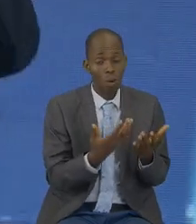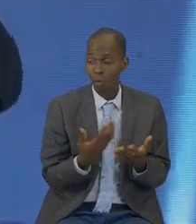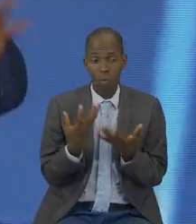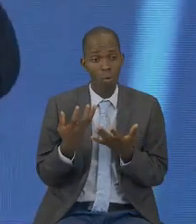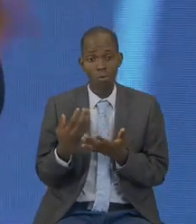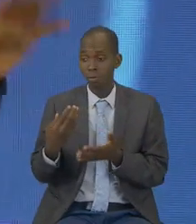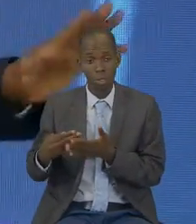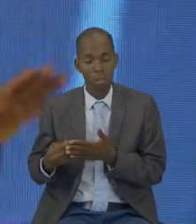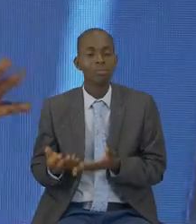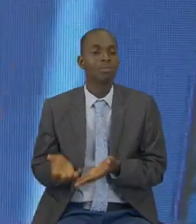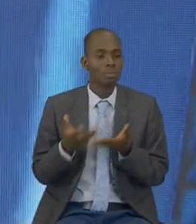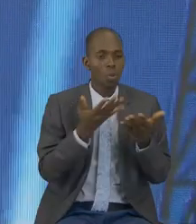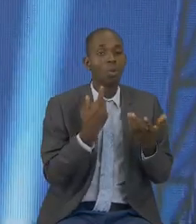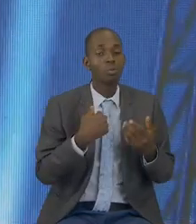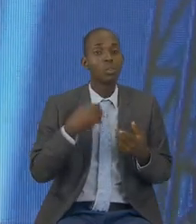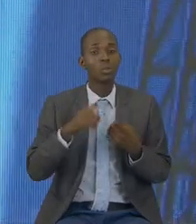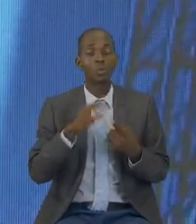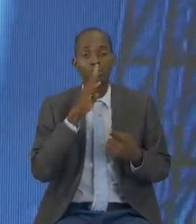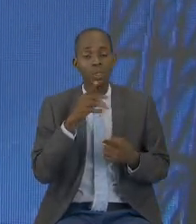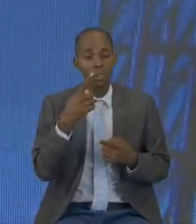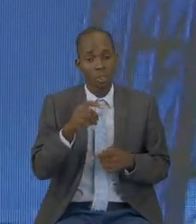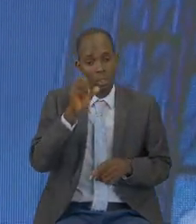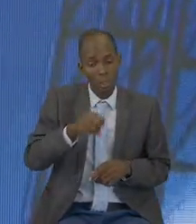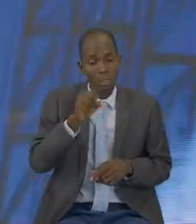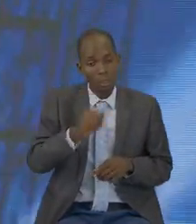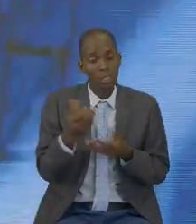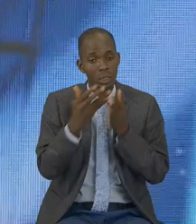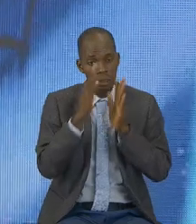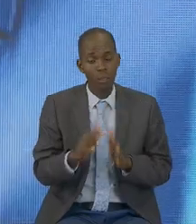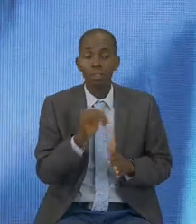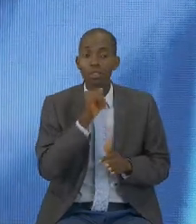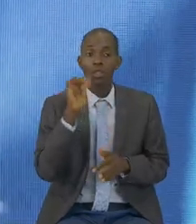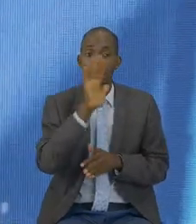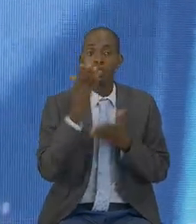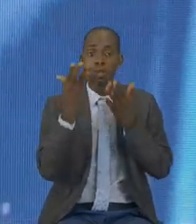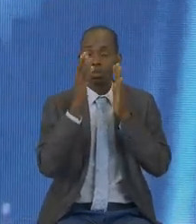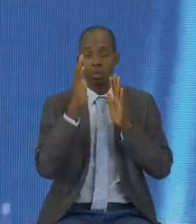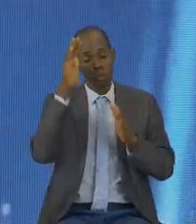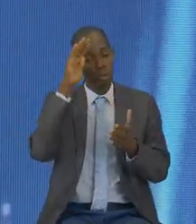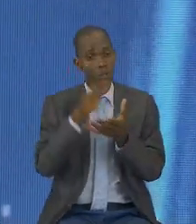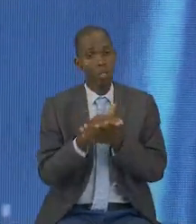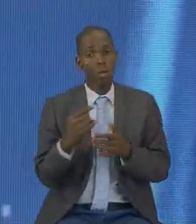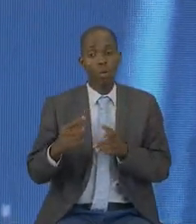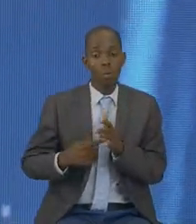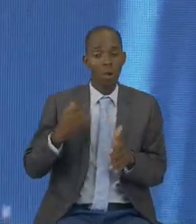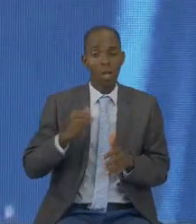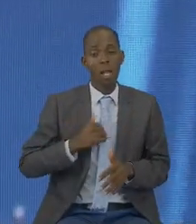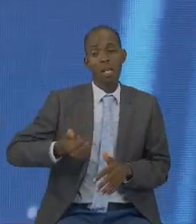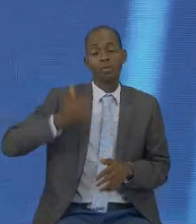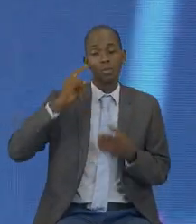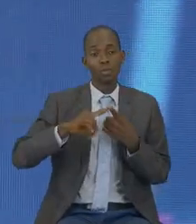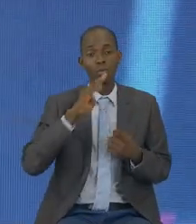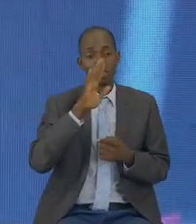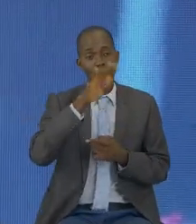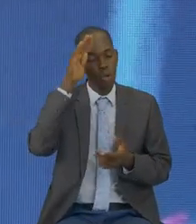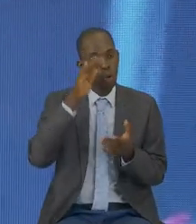only to be the yes man, not the husband. And once I said, I'm not going to be the yes man anymore, everything